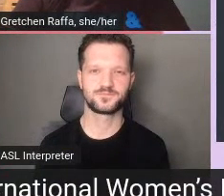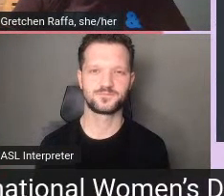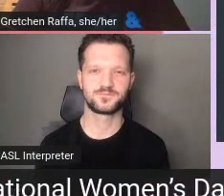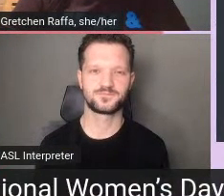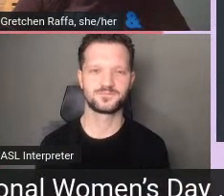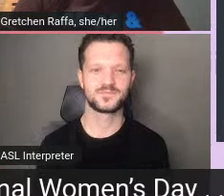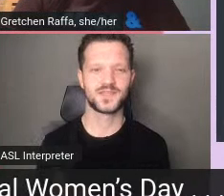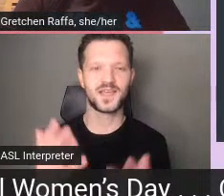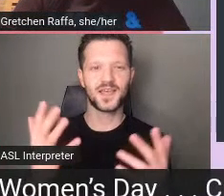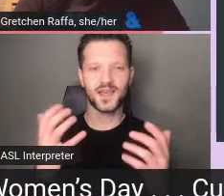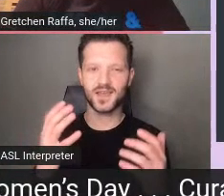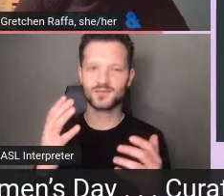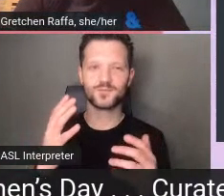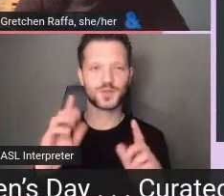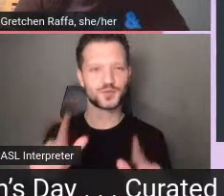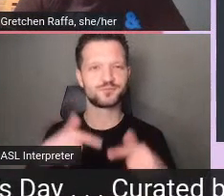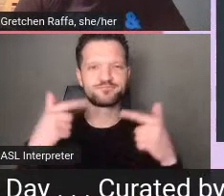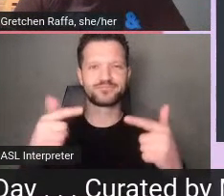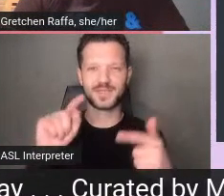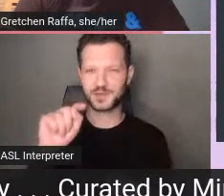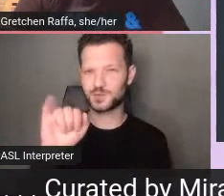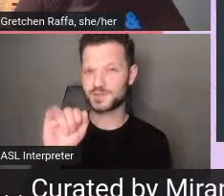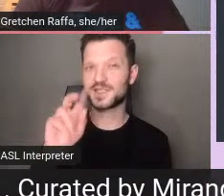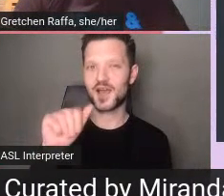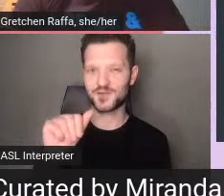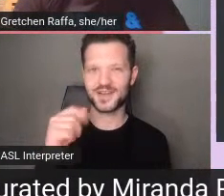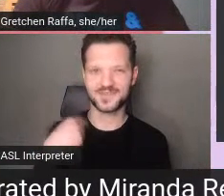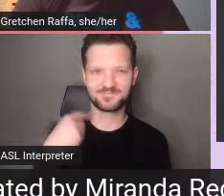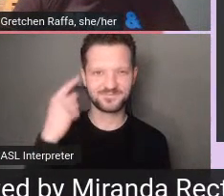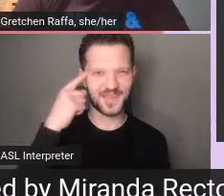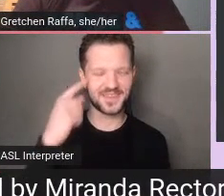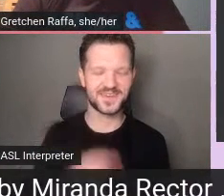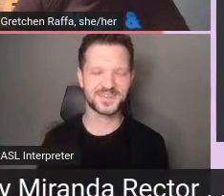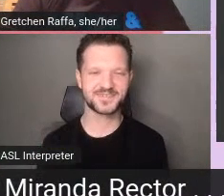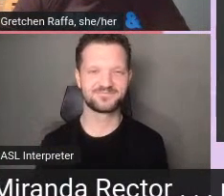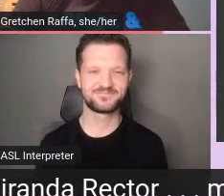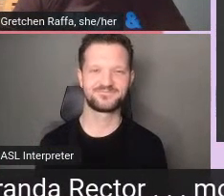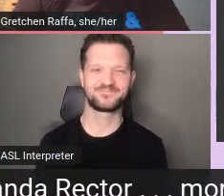And I'm going to turn it back over to Tiara, I think.